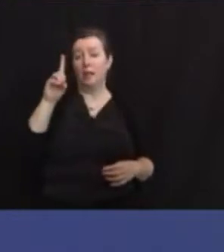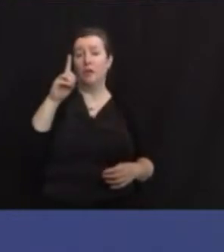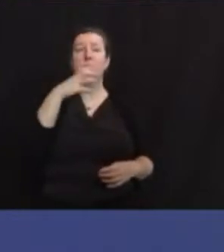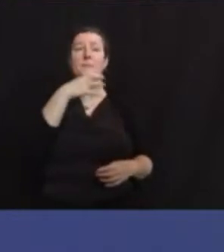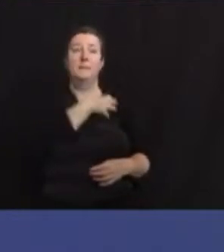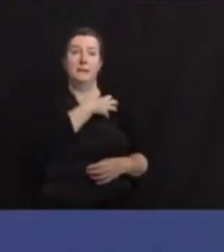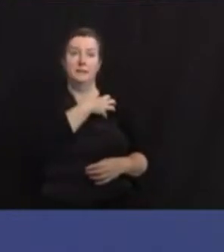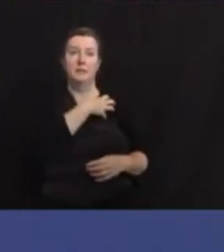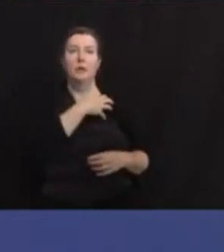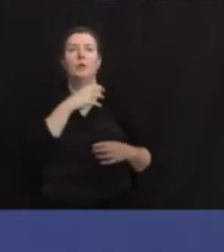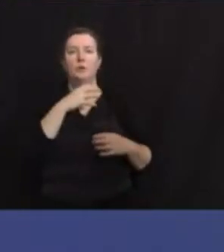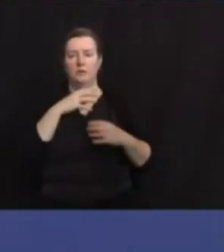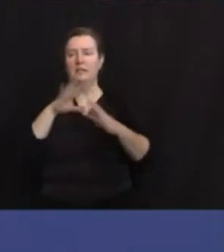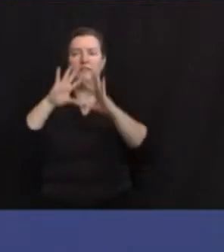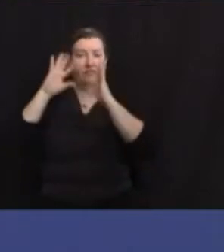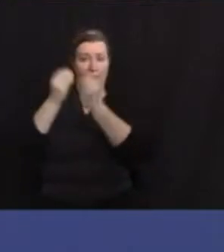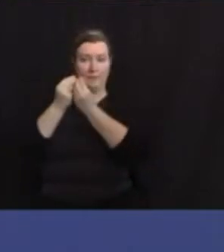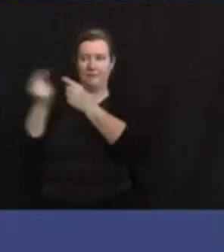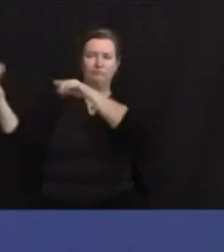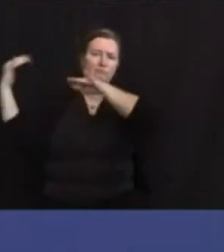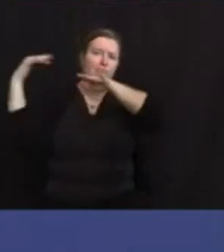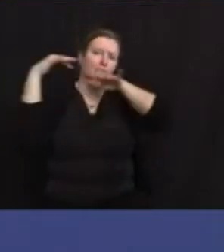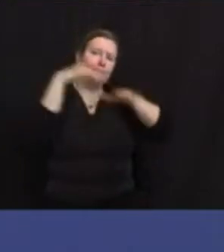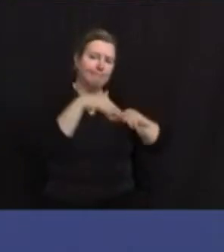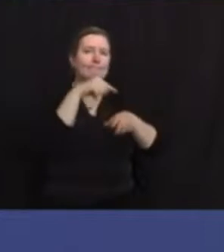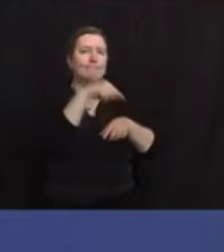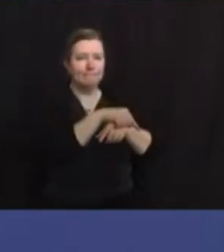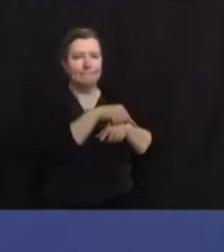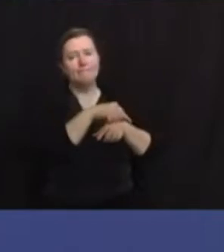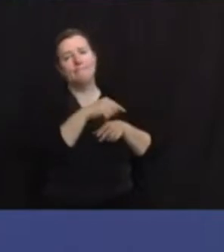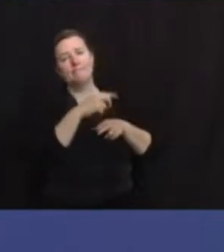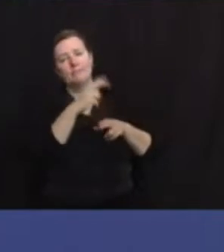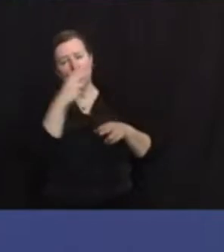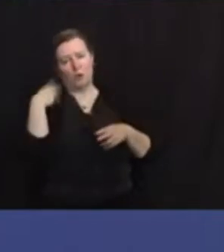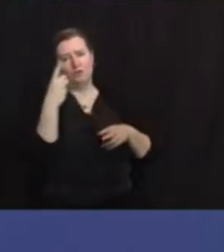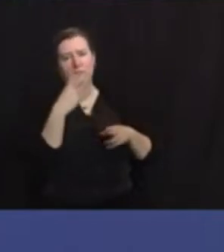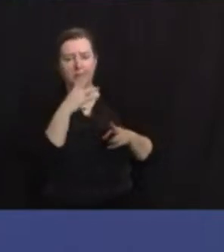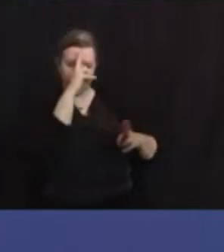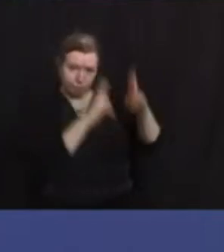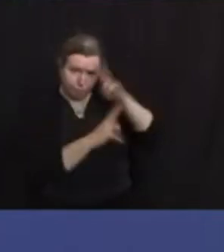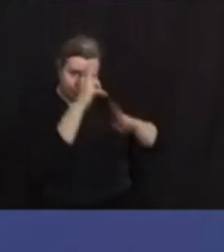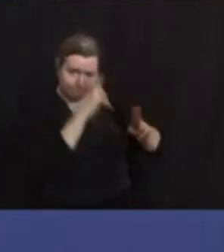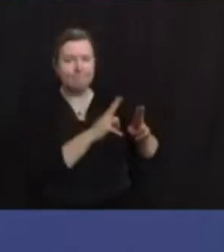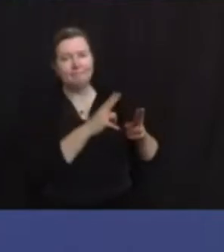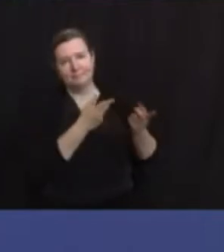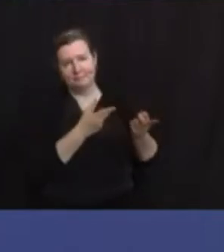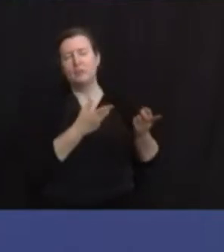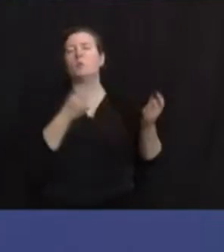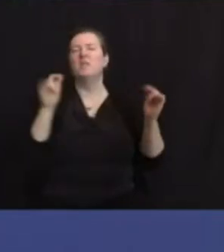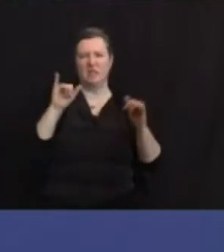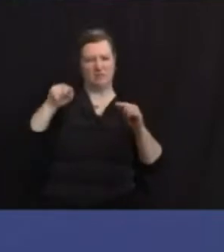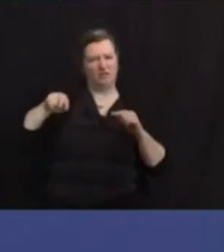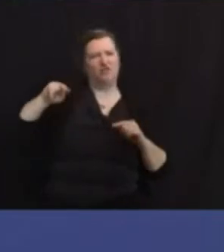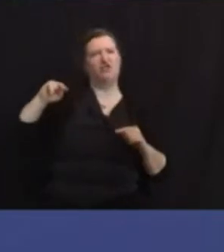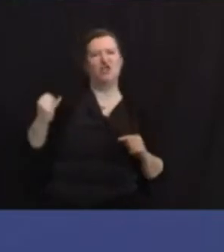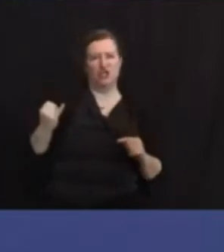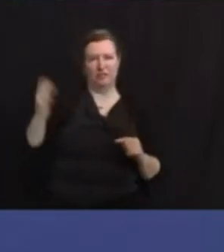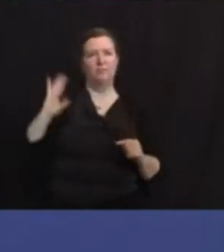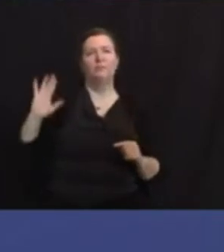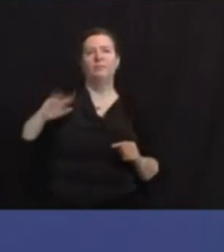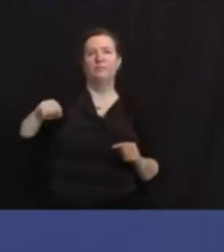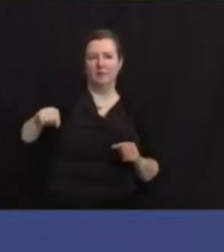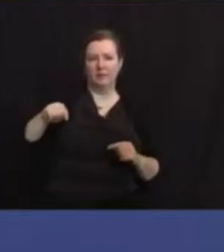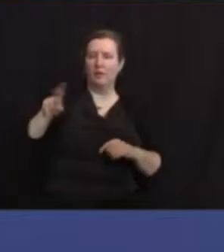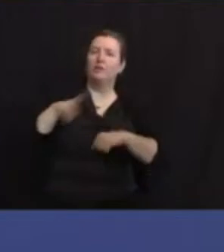capital. Brian is a South River, Middlesex County native, a former member of our National Guard. He deployed, I believe,